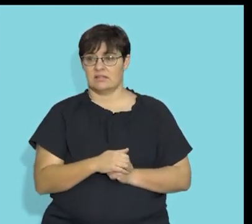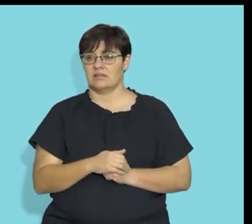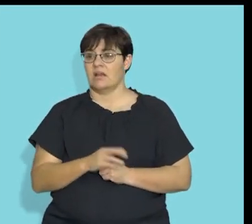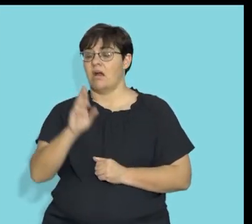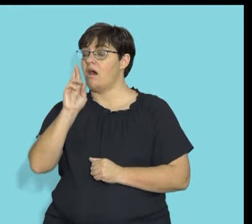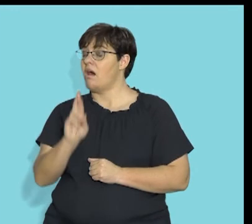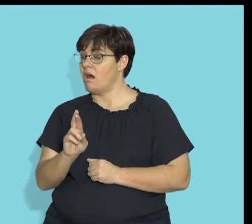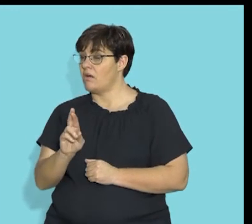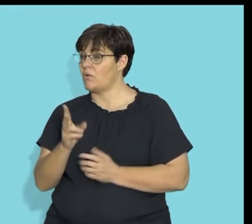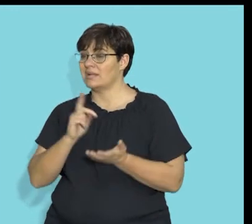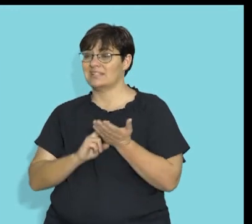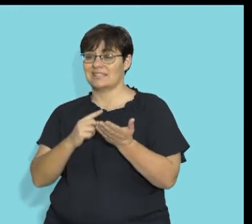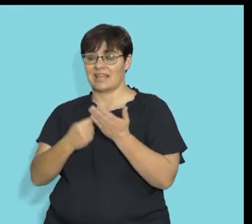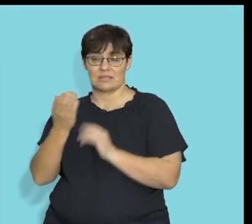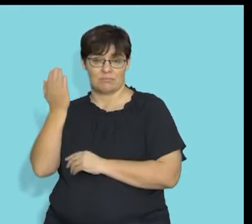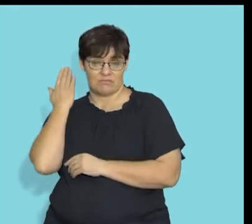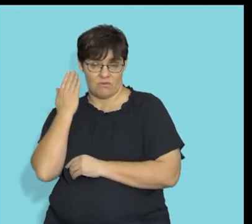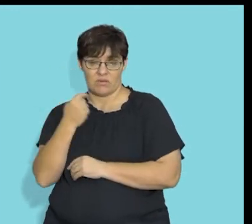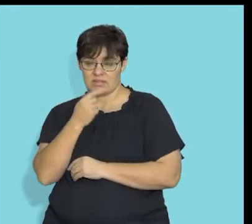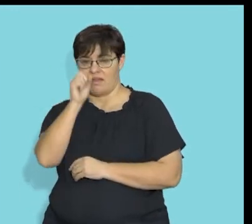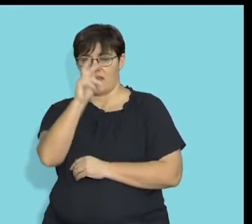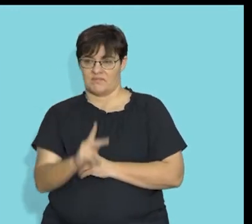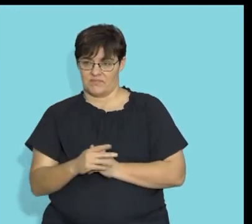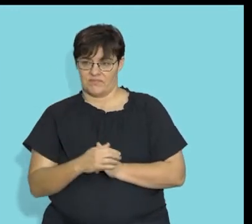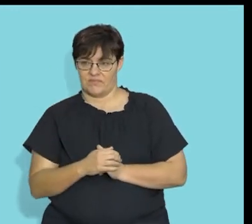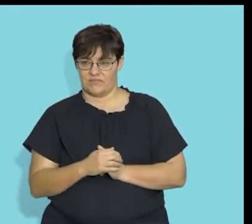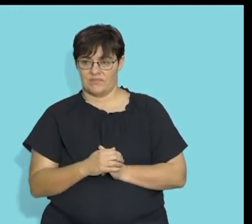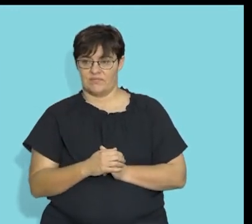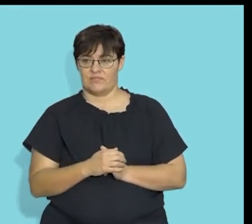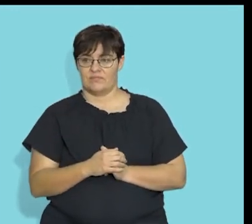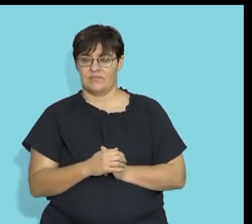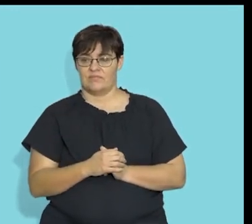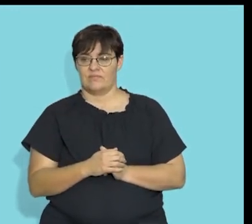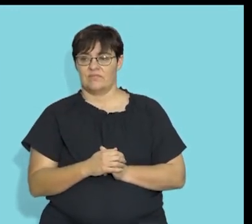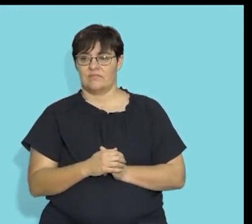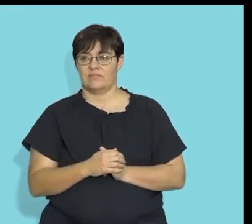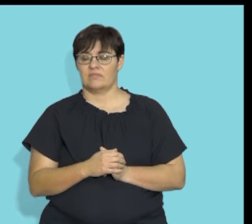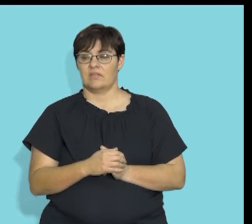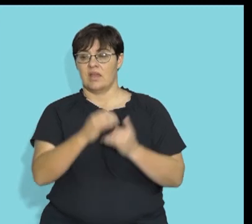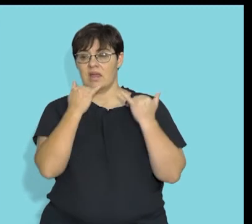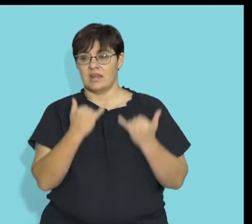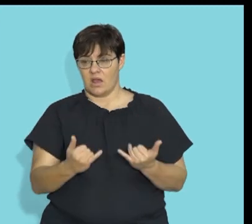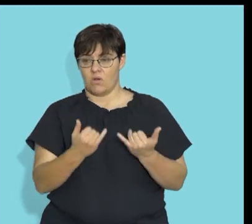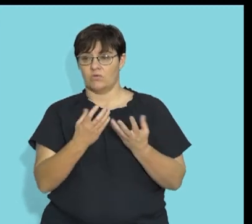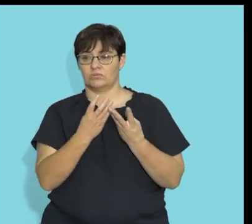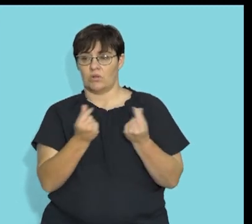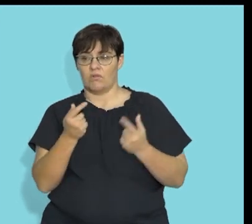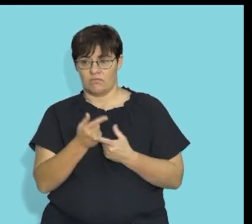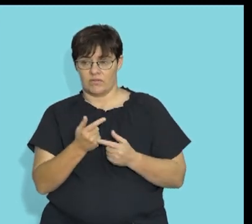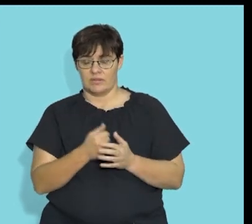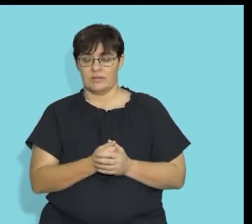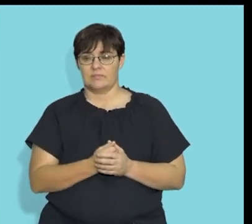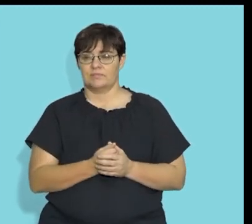8. And my ratio, which we discussed on the previous slide, is a half. So I'm now going to solve